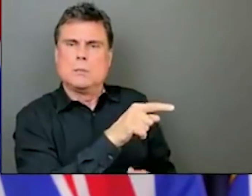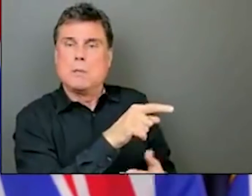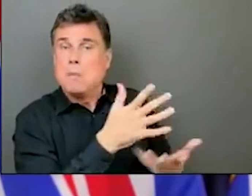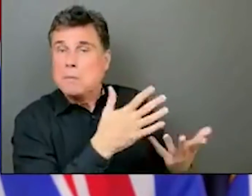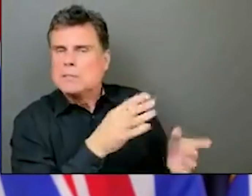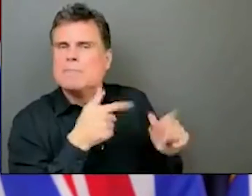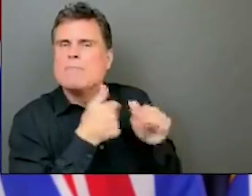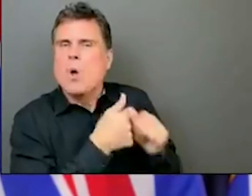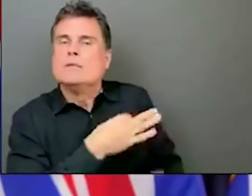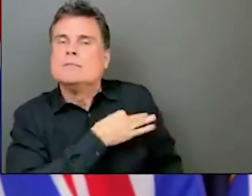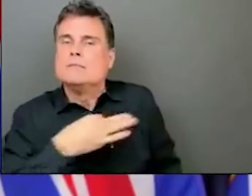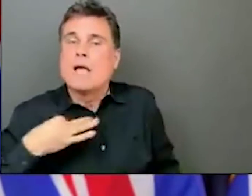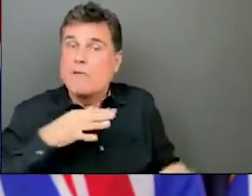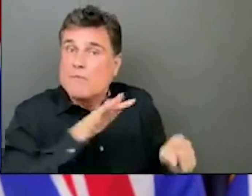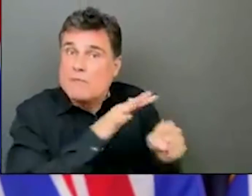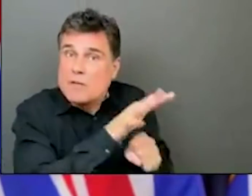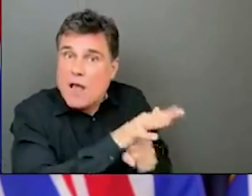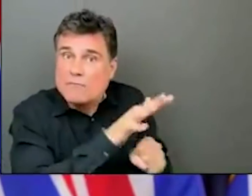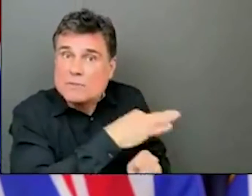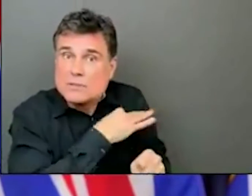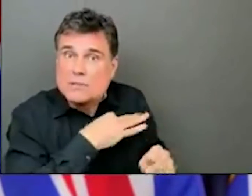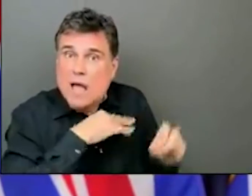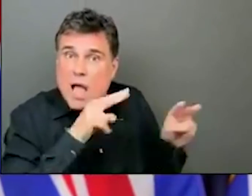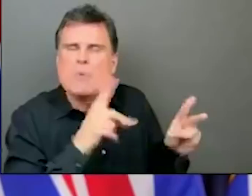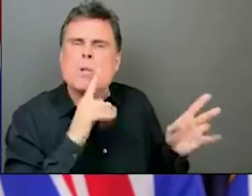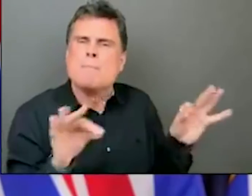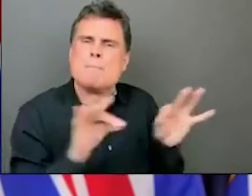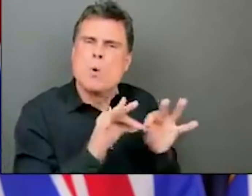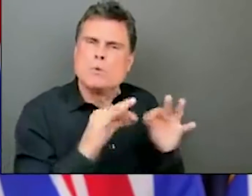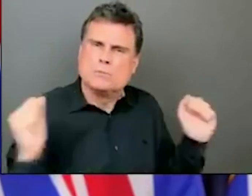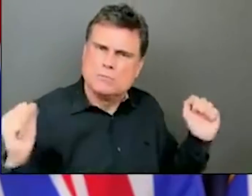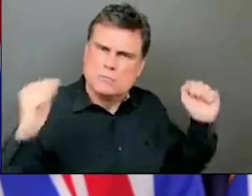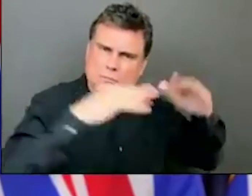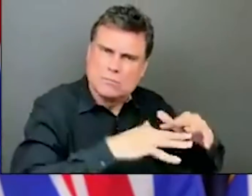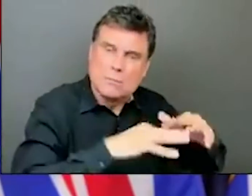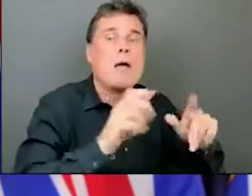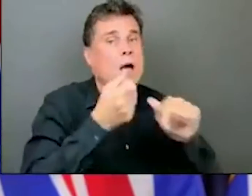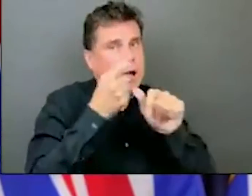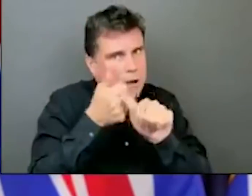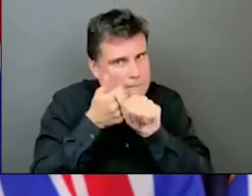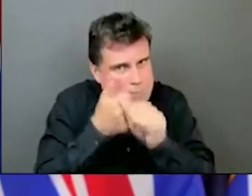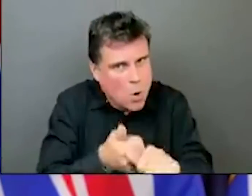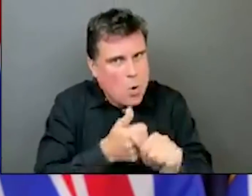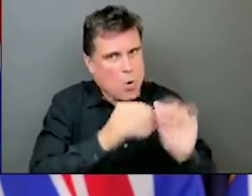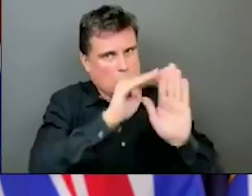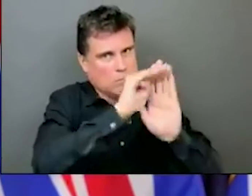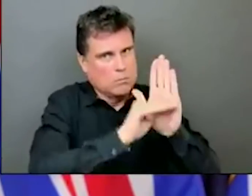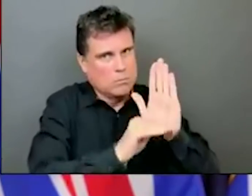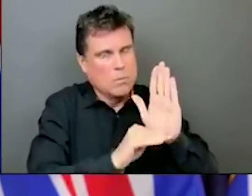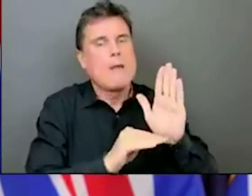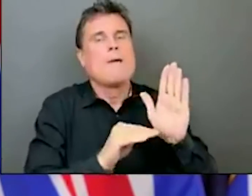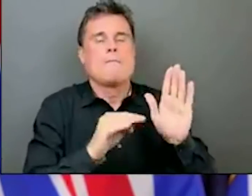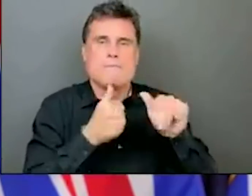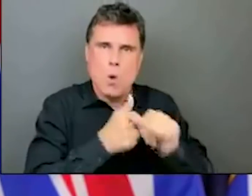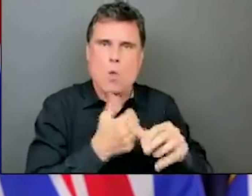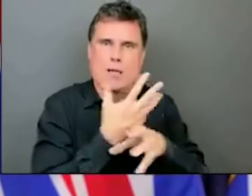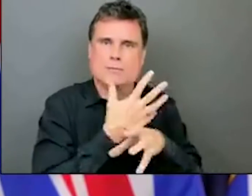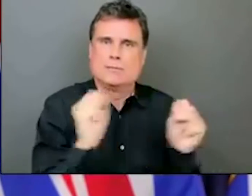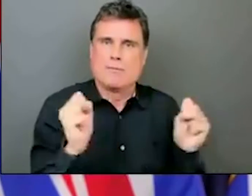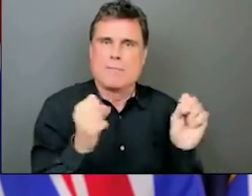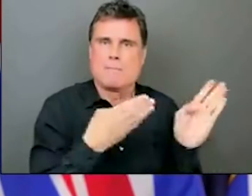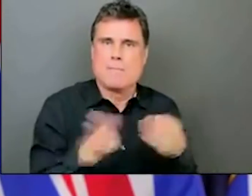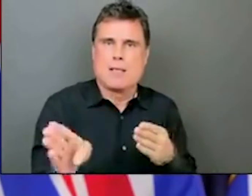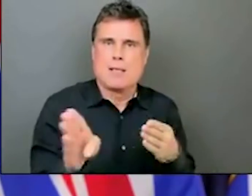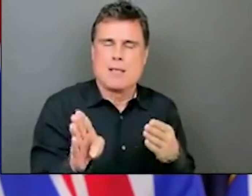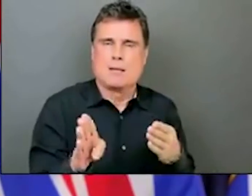that Dr. Henry has spoken about, that we return to that with everyone following the COVID safety plans that need to be